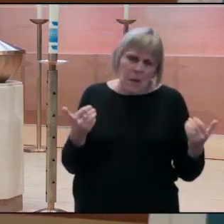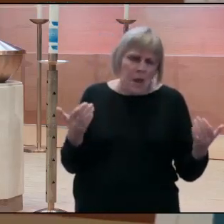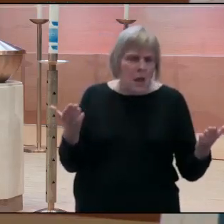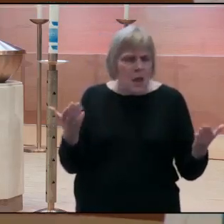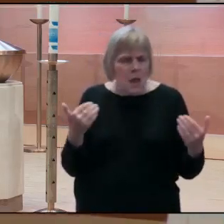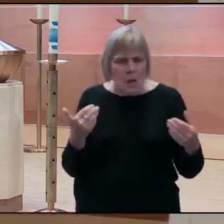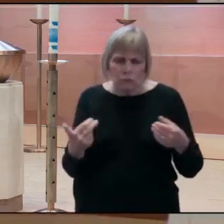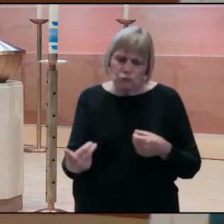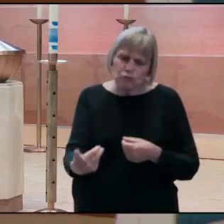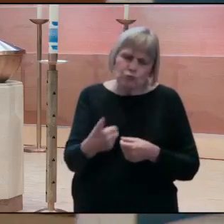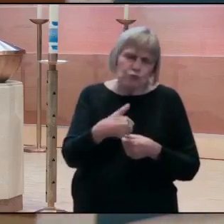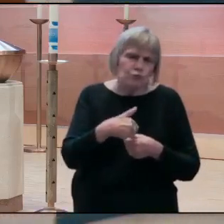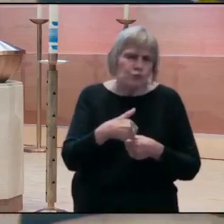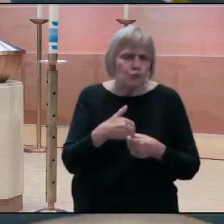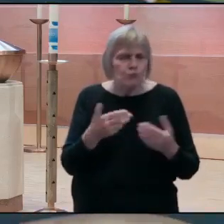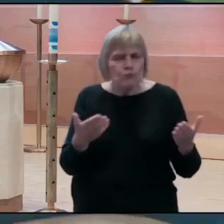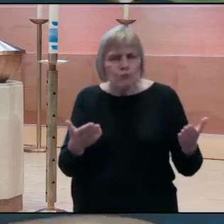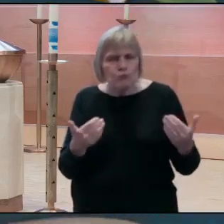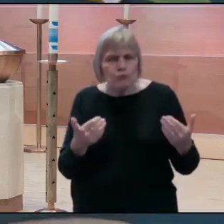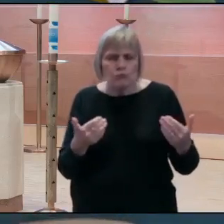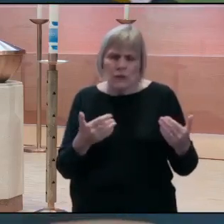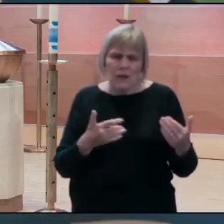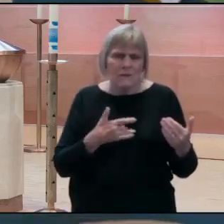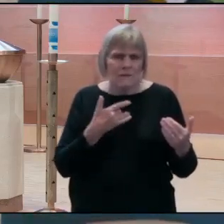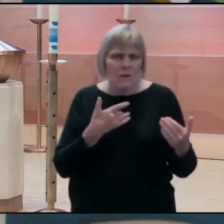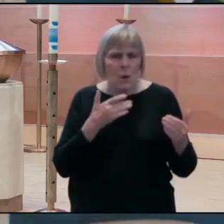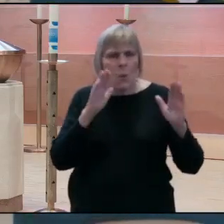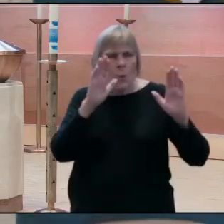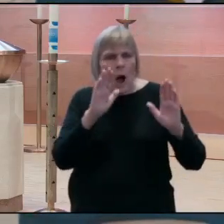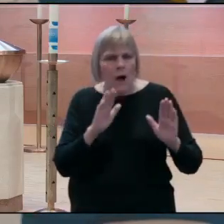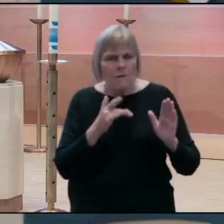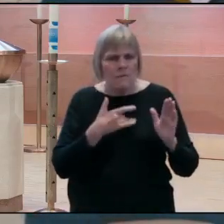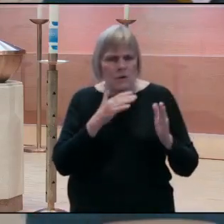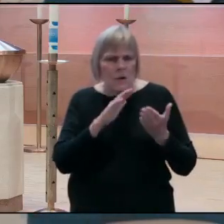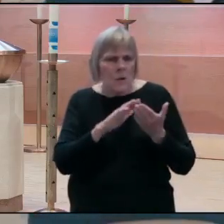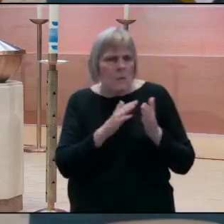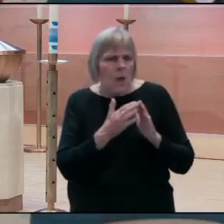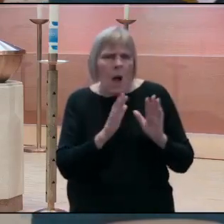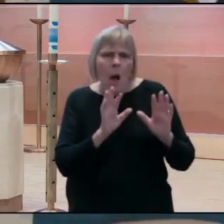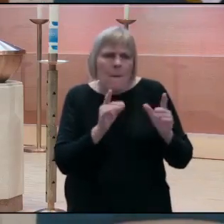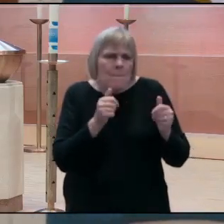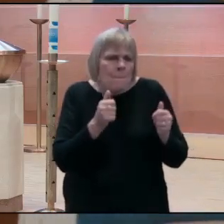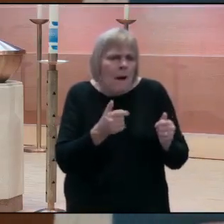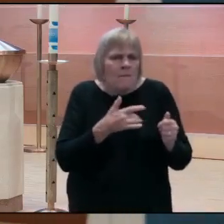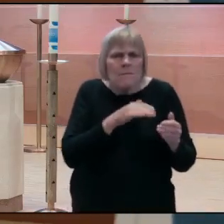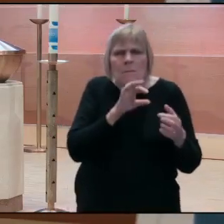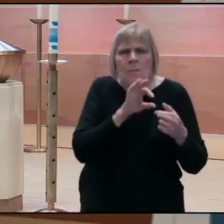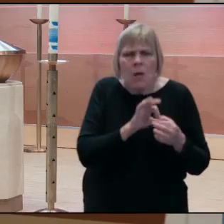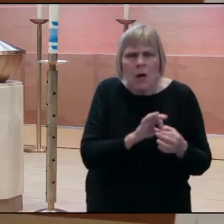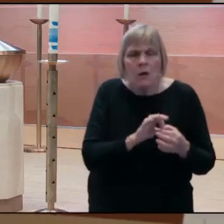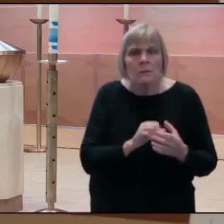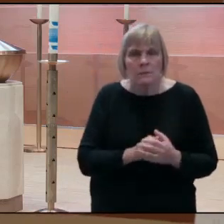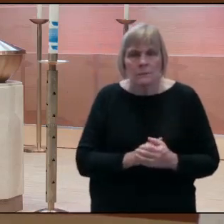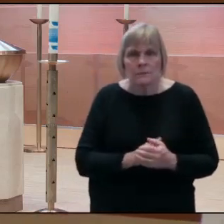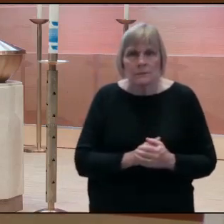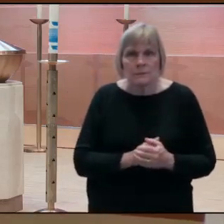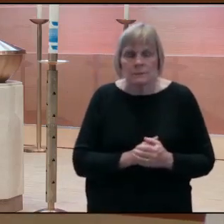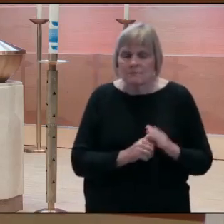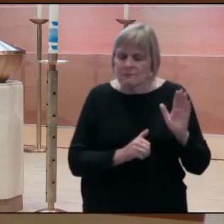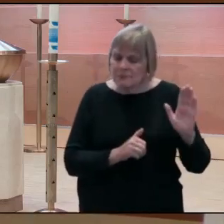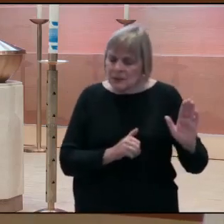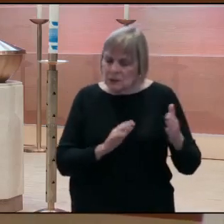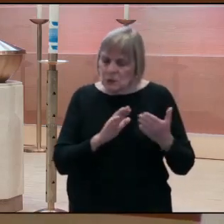going to be brought in. You're going to feel such a great sense of community. You're like, this is where I belong. This